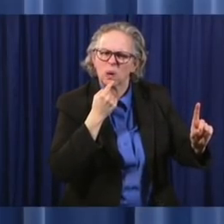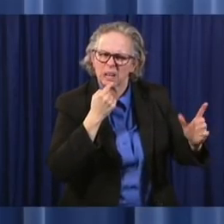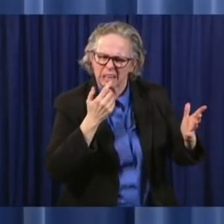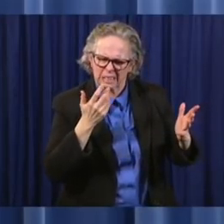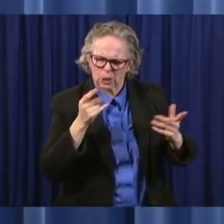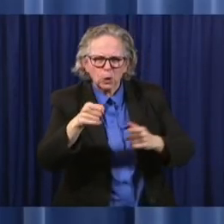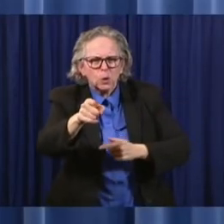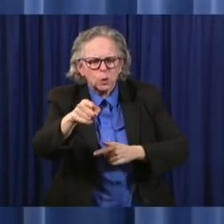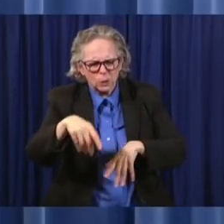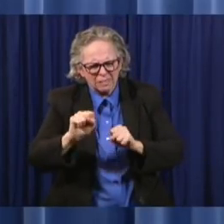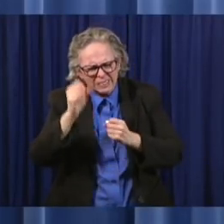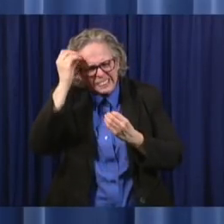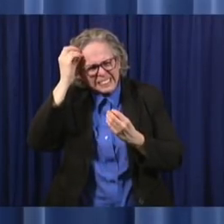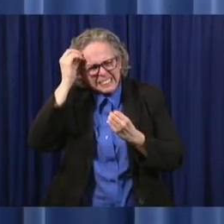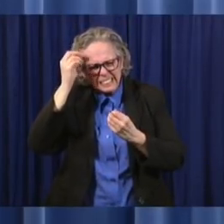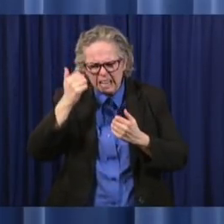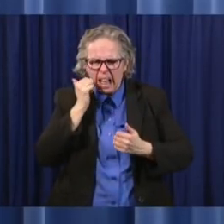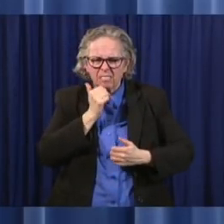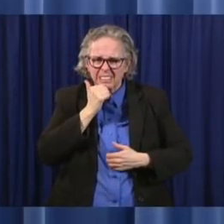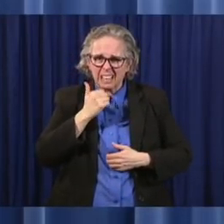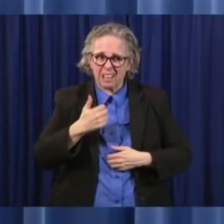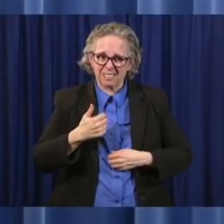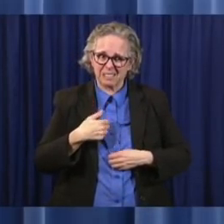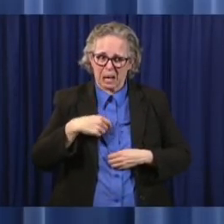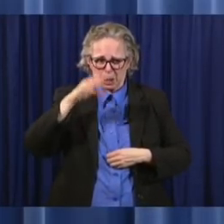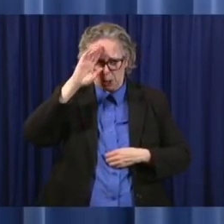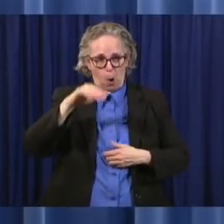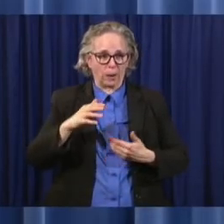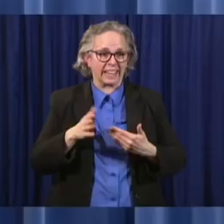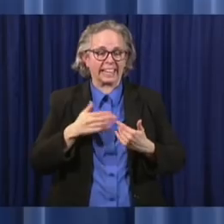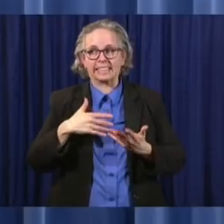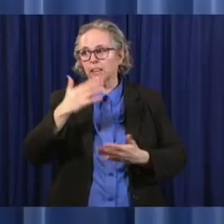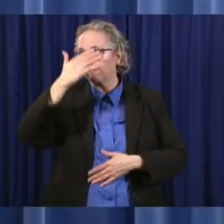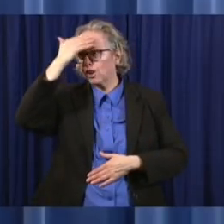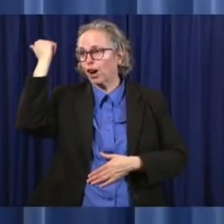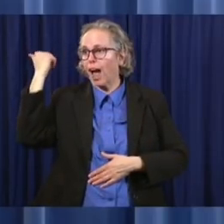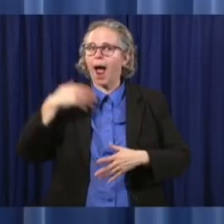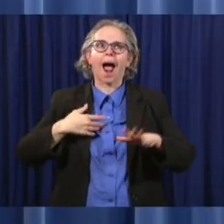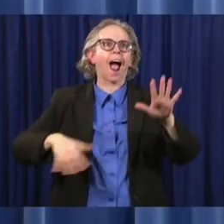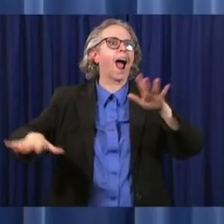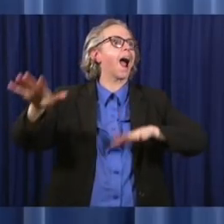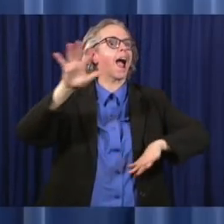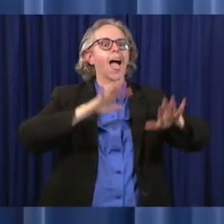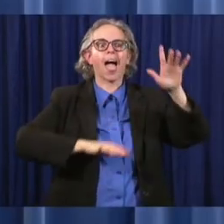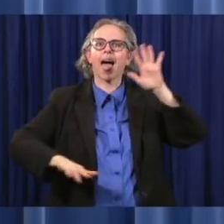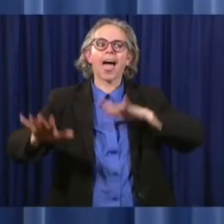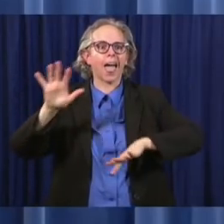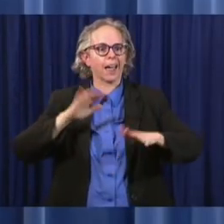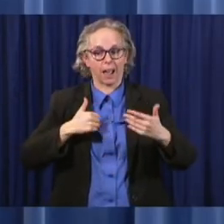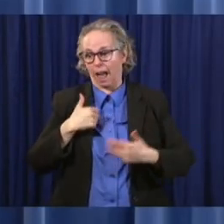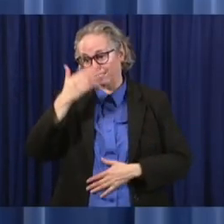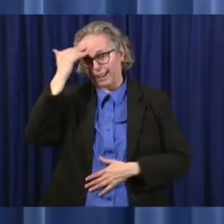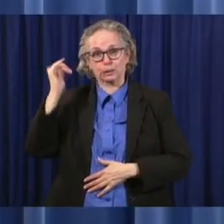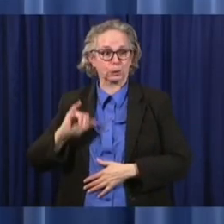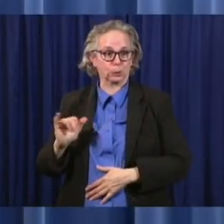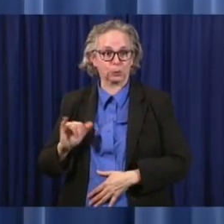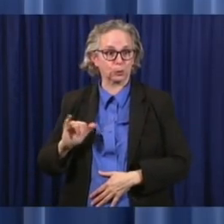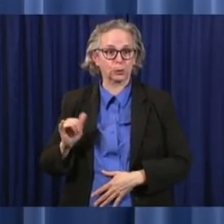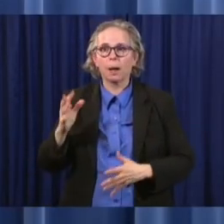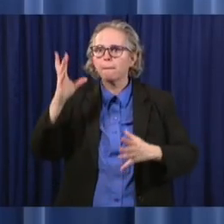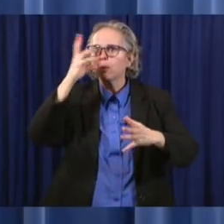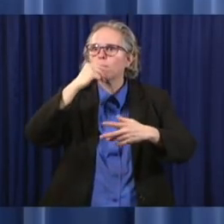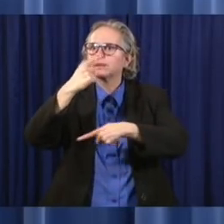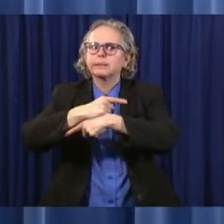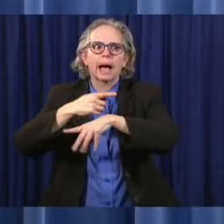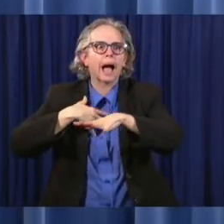ourselves. And it's easy to forget. It's easy for me to forget. It's easy for anyone else. Things are great out there today. It looks a beautiful day, at least